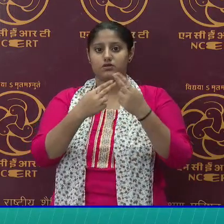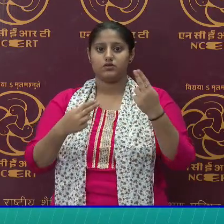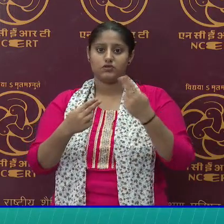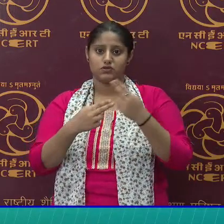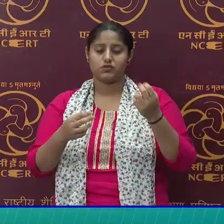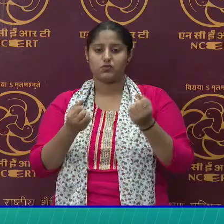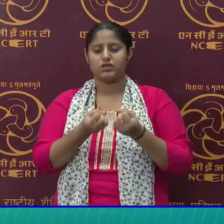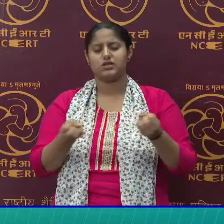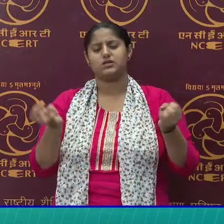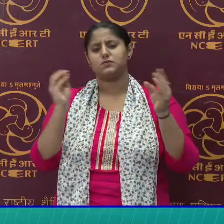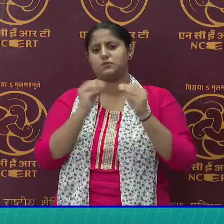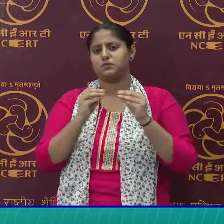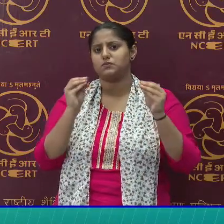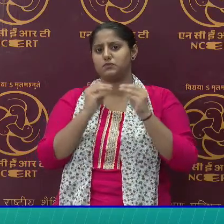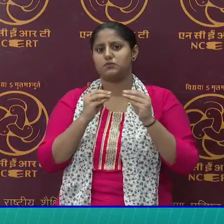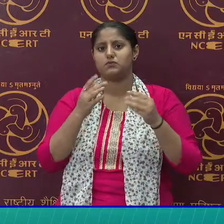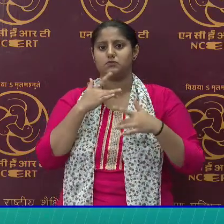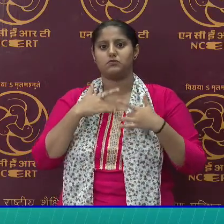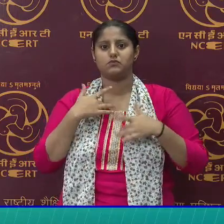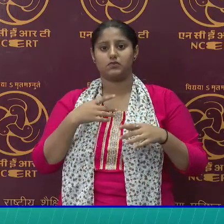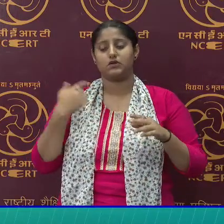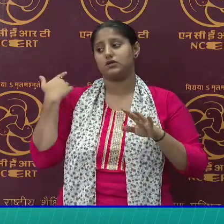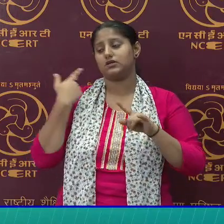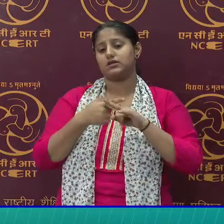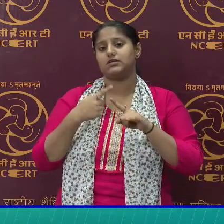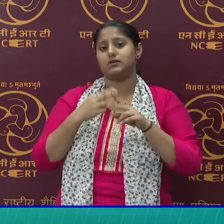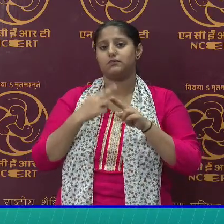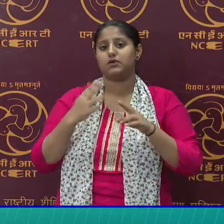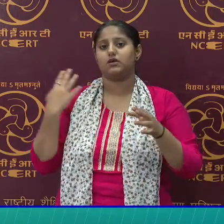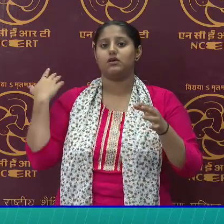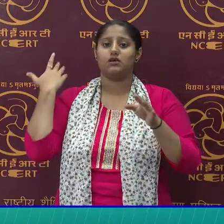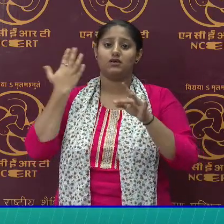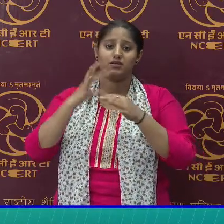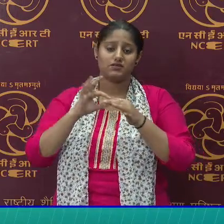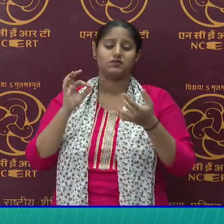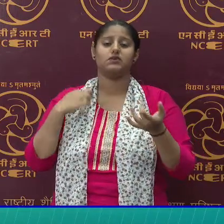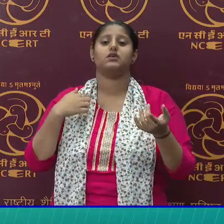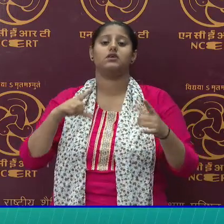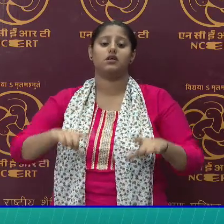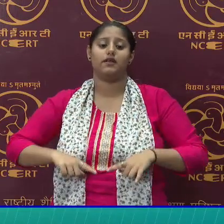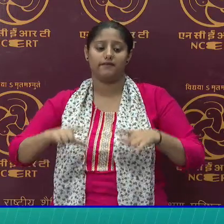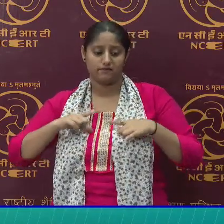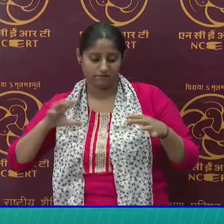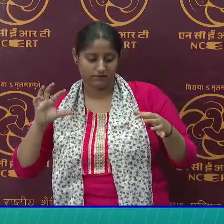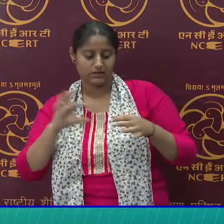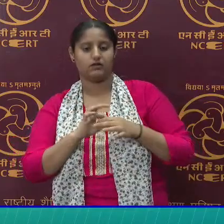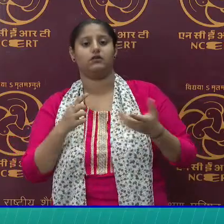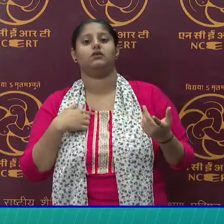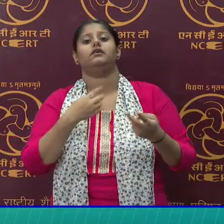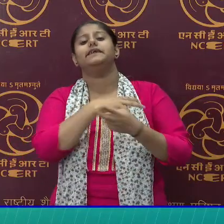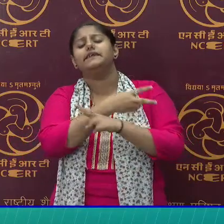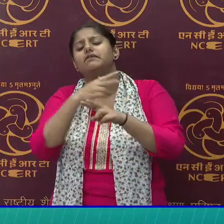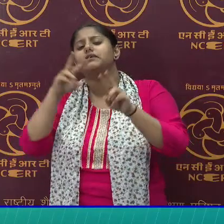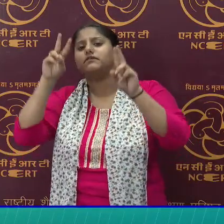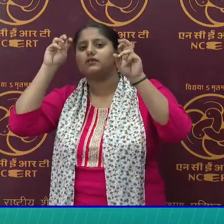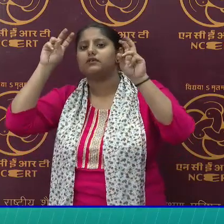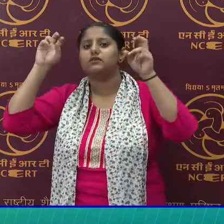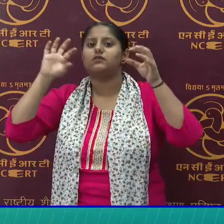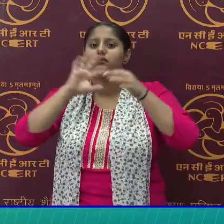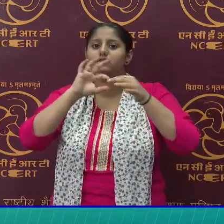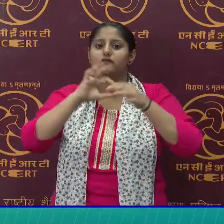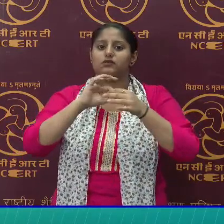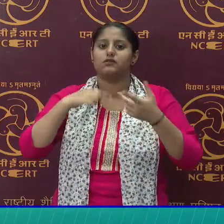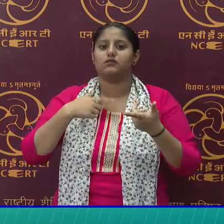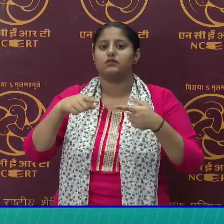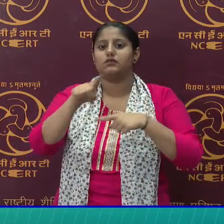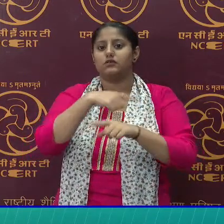a lot, like literature has history, has philosophy, has Yes. life lessons, and this is something that they